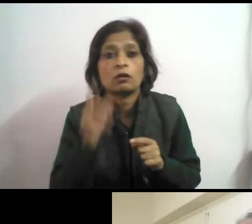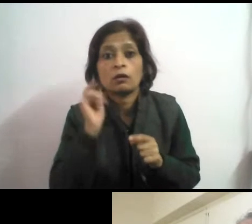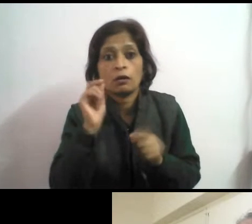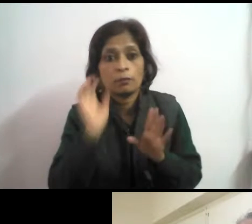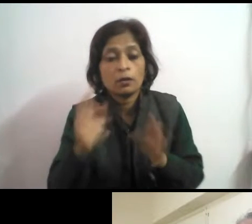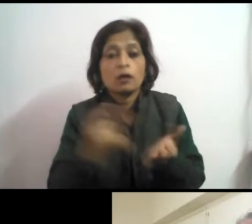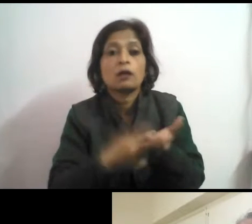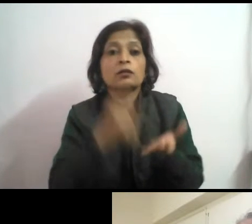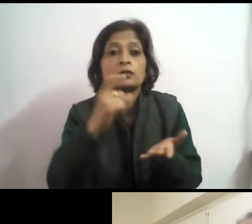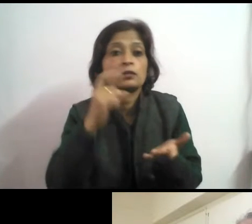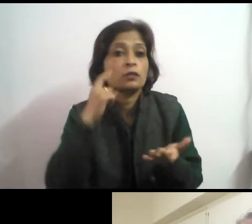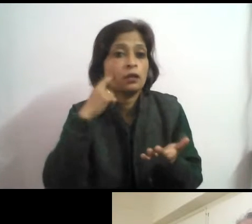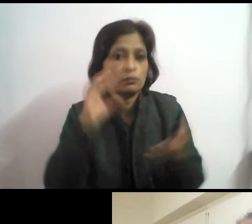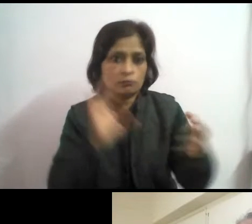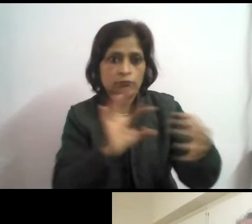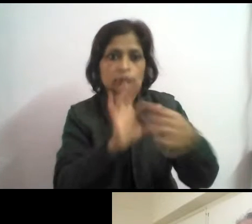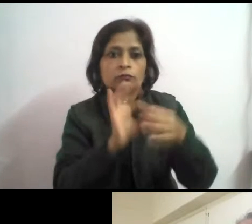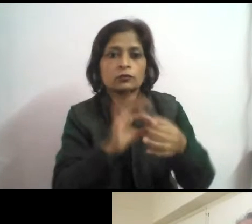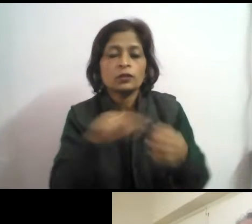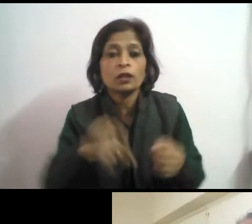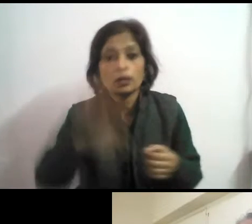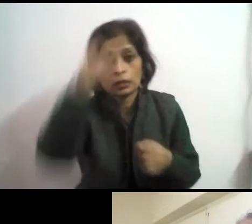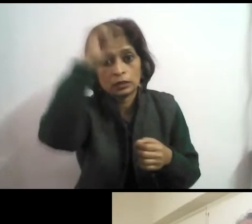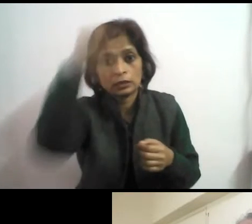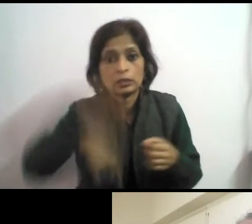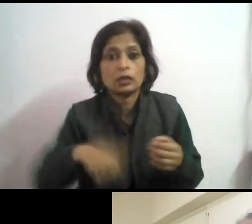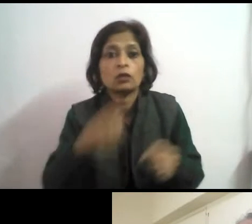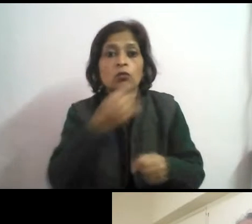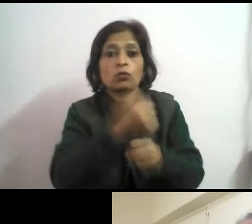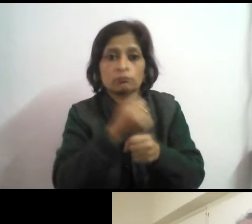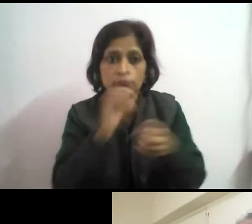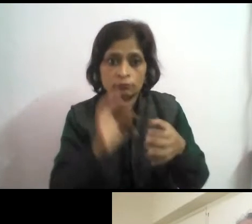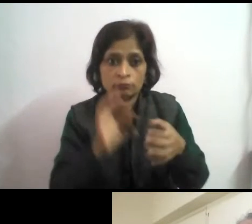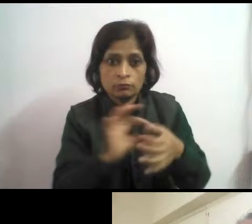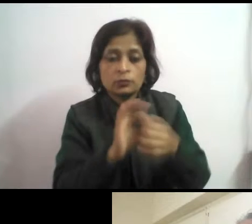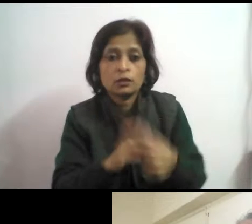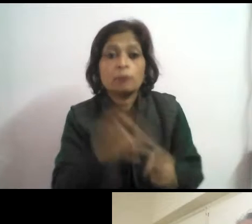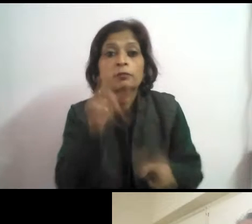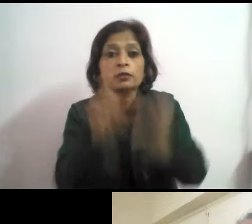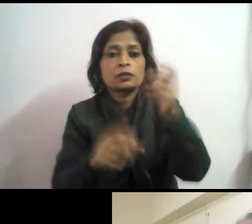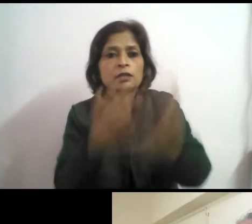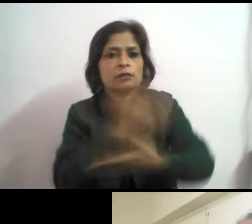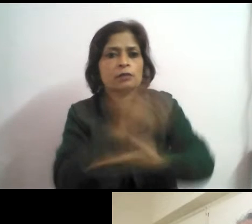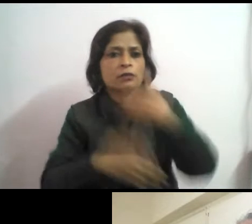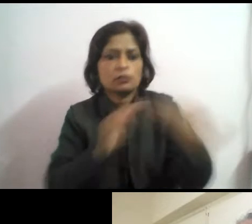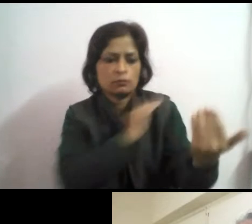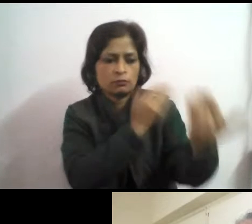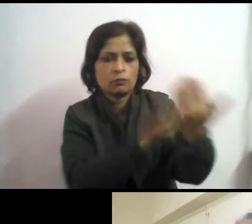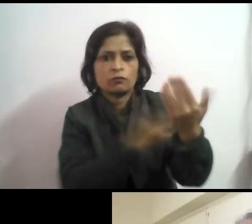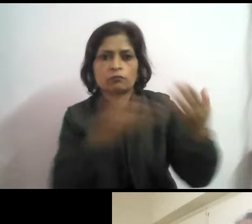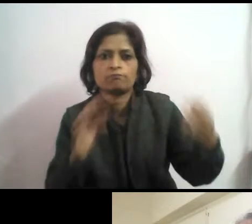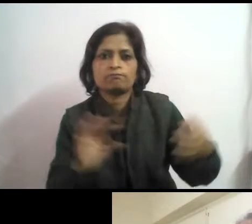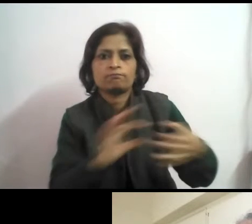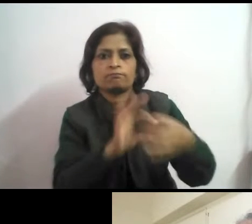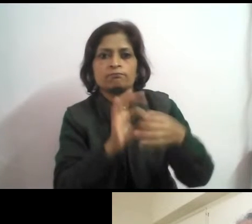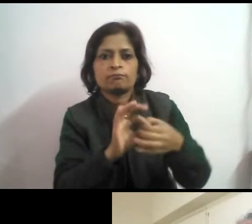RCI, Government of India, and Department of Empowerment of Persons with Disability,